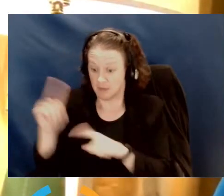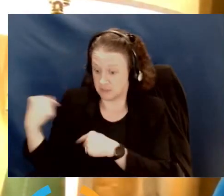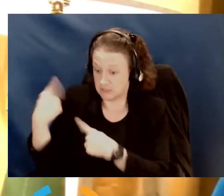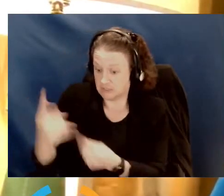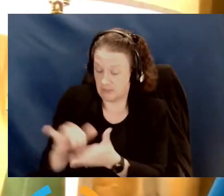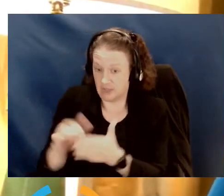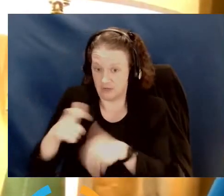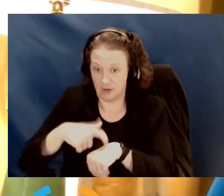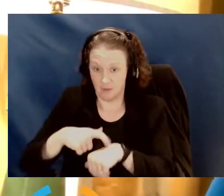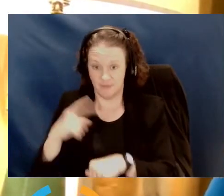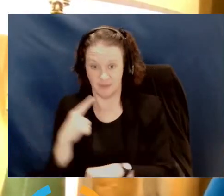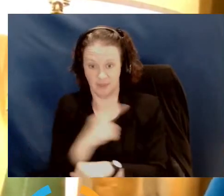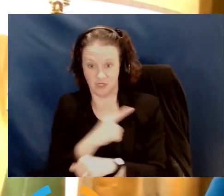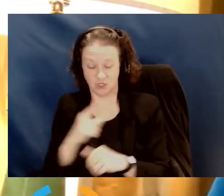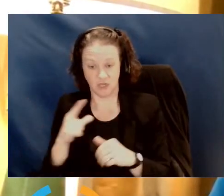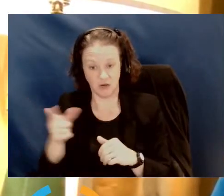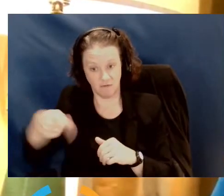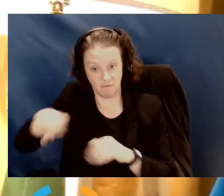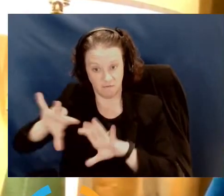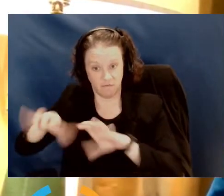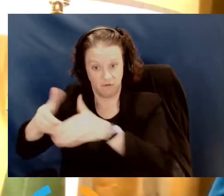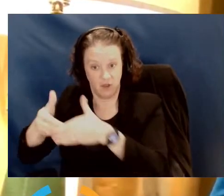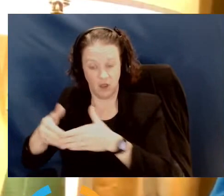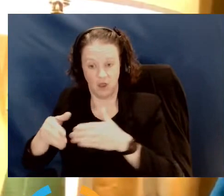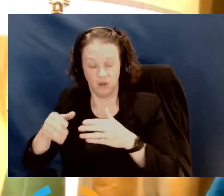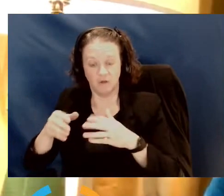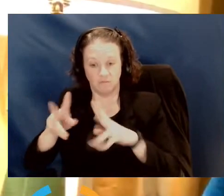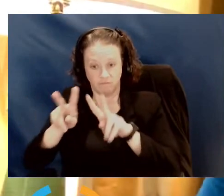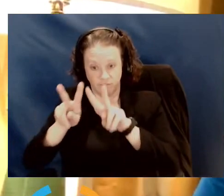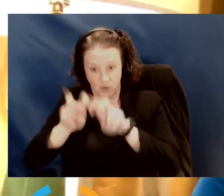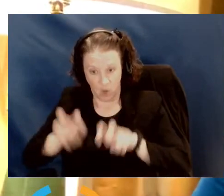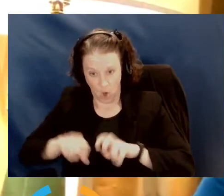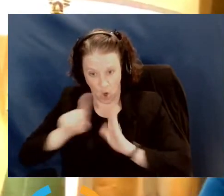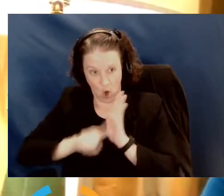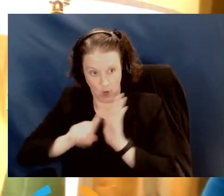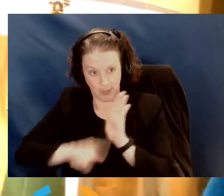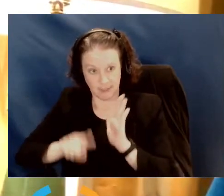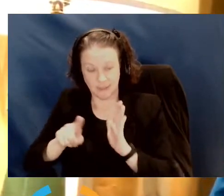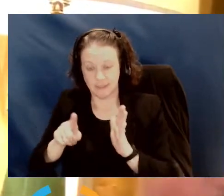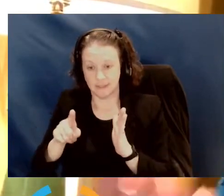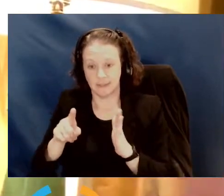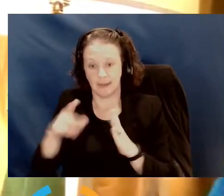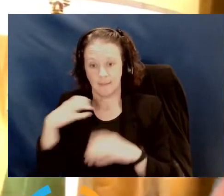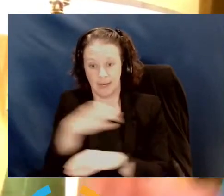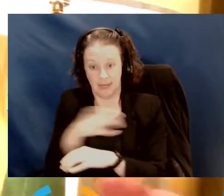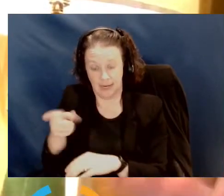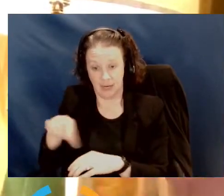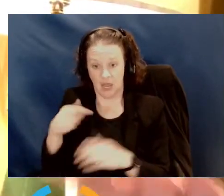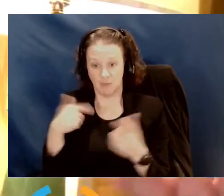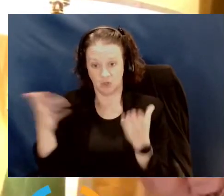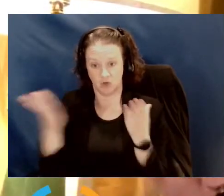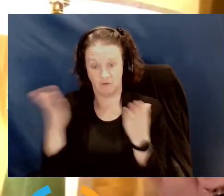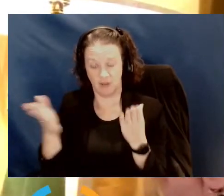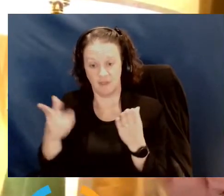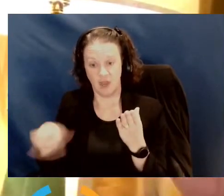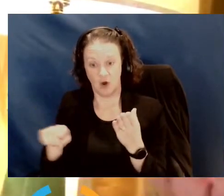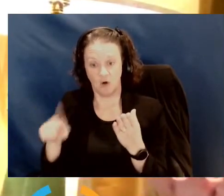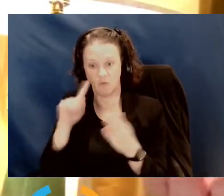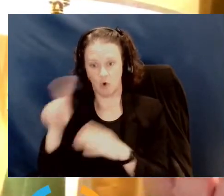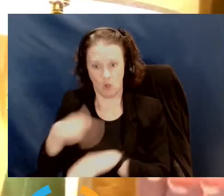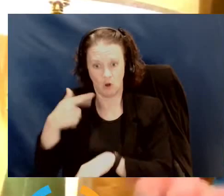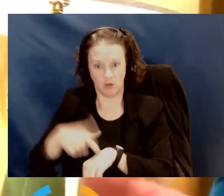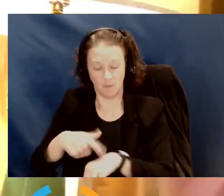Audits Committee that I've been serving on for a long time is finally bridging that gap between what the